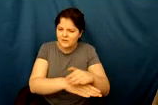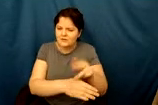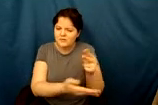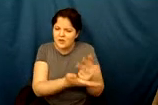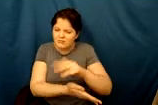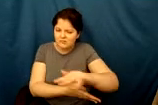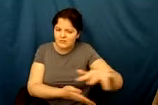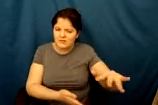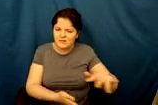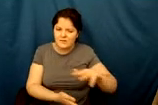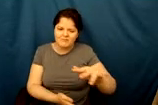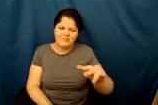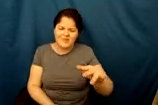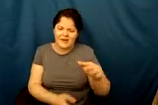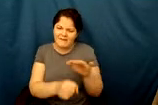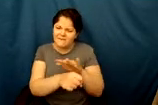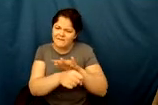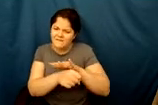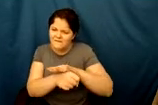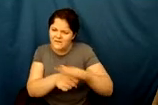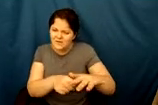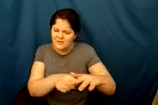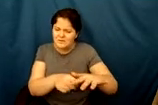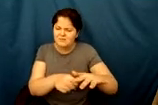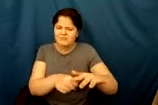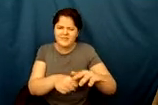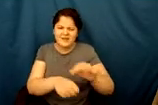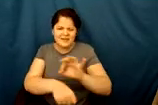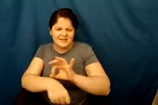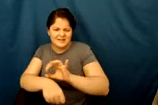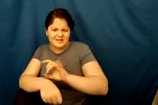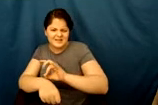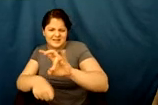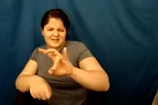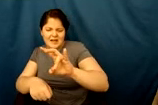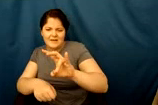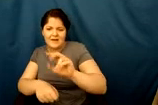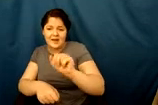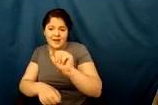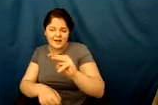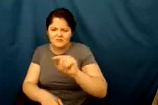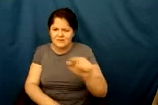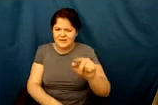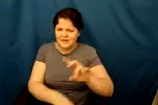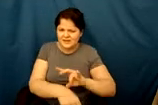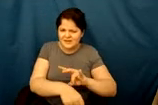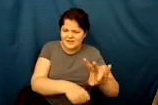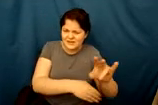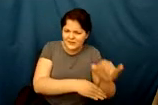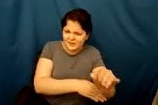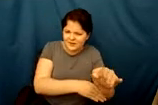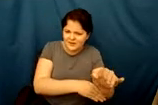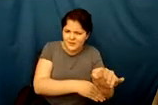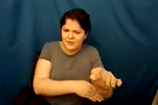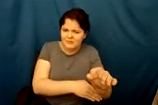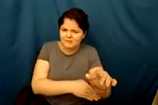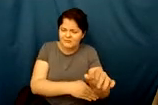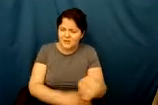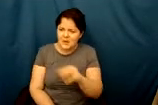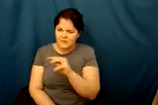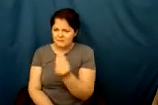only full from 7 a.m. to 7 p.m. on weekdays. And the hope would be